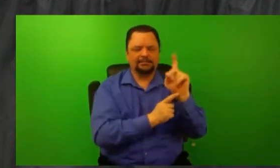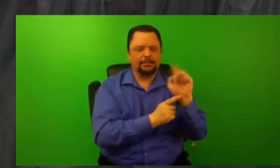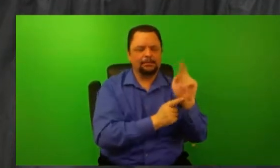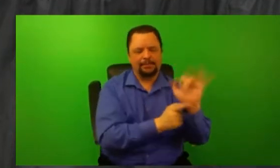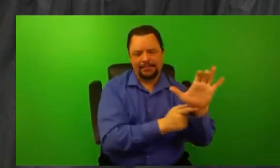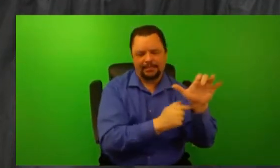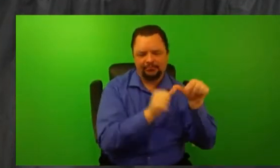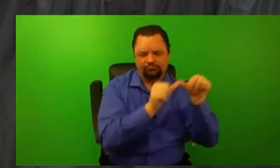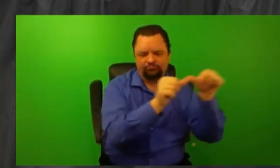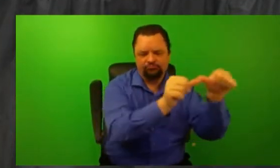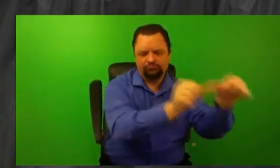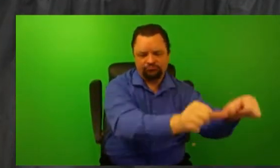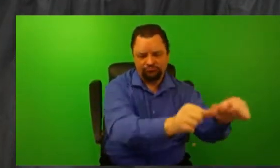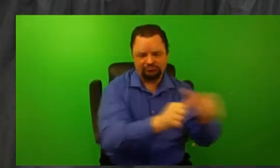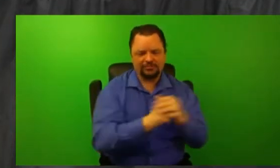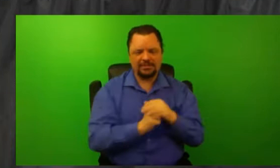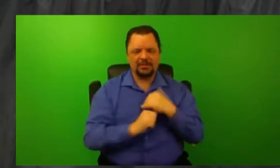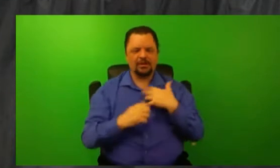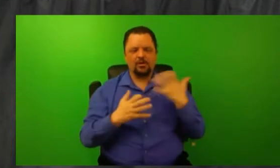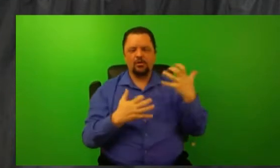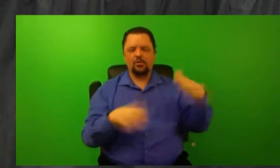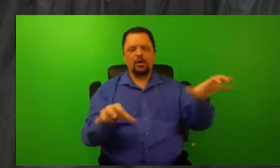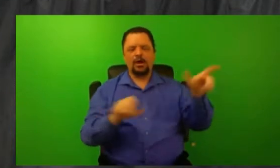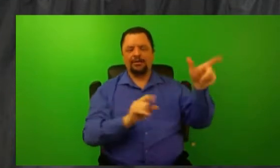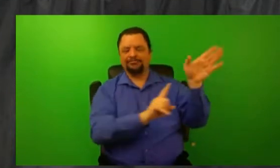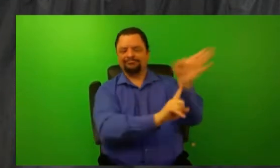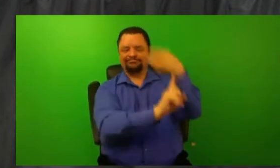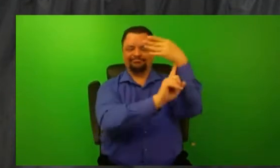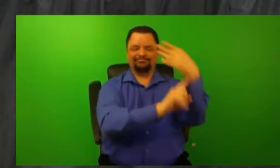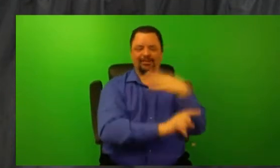it's important that we from this